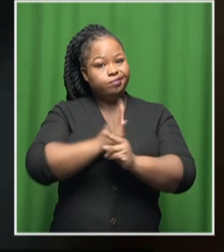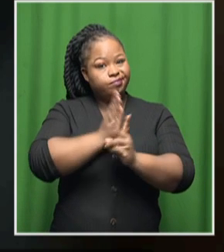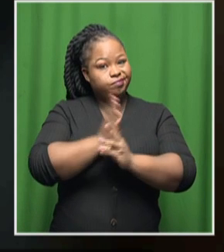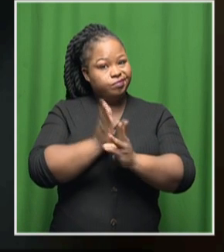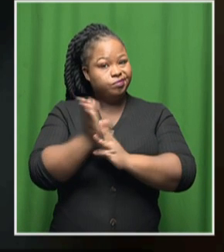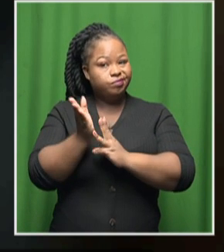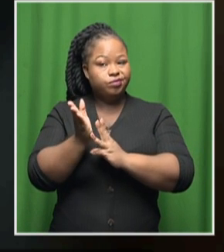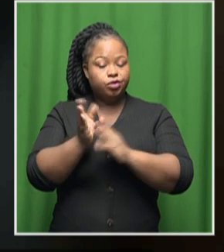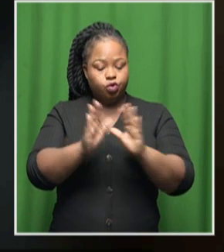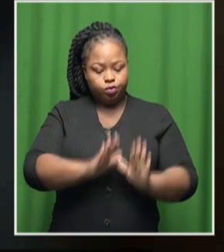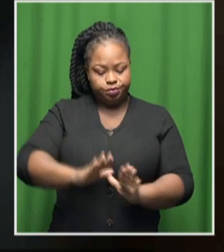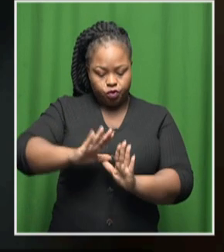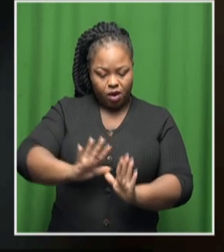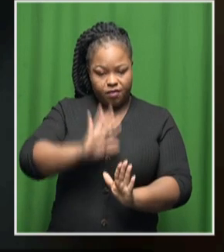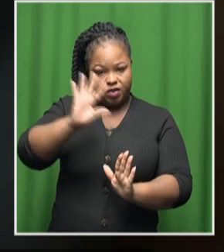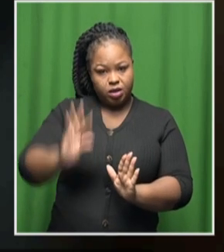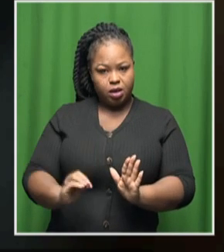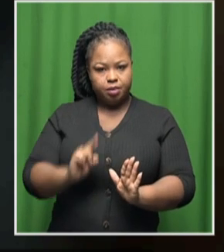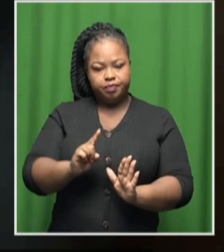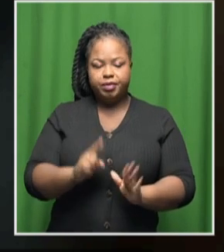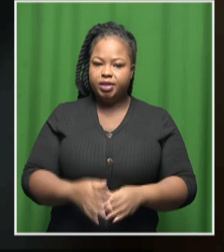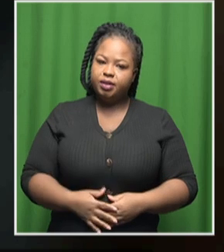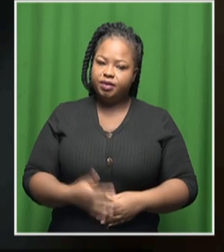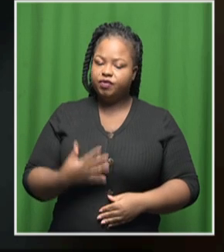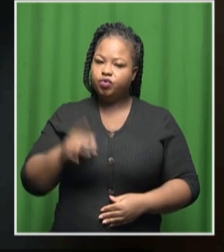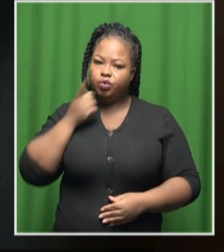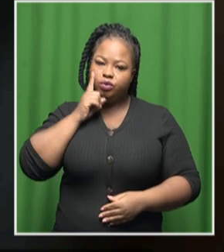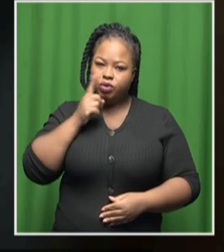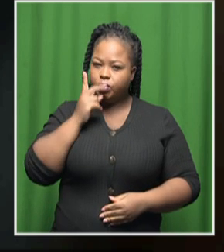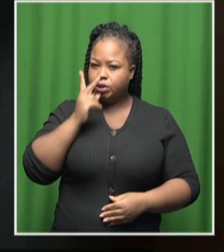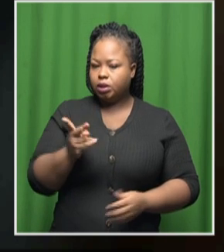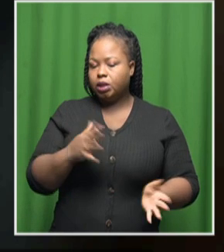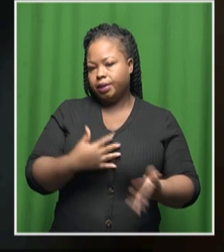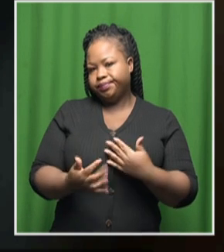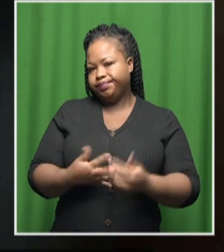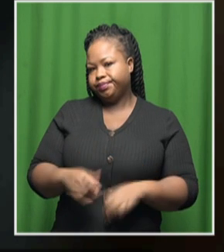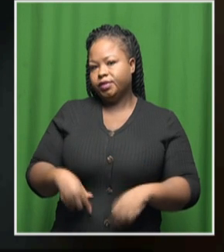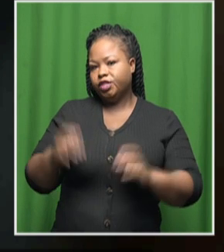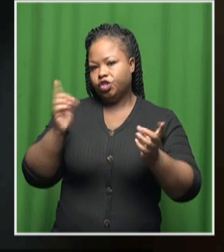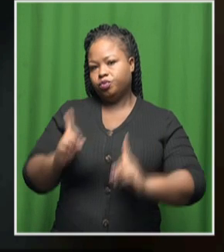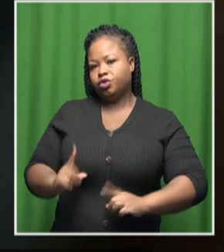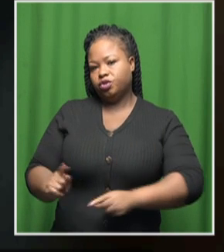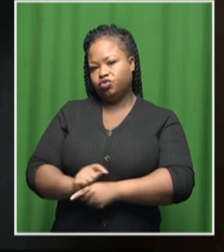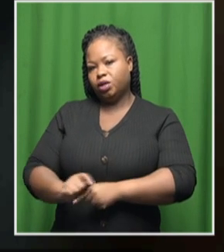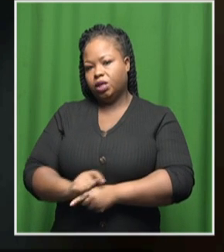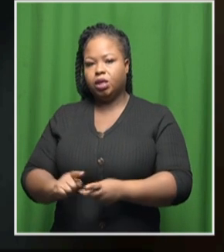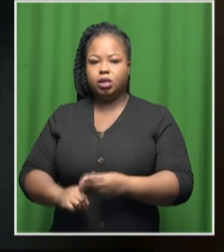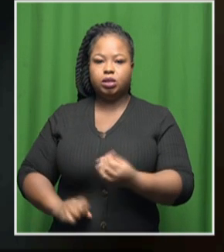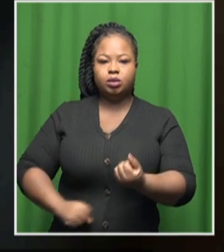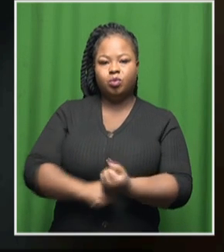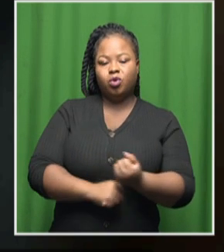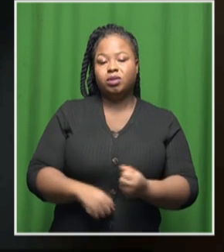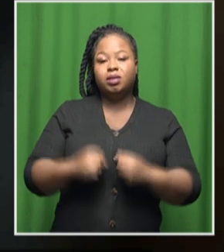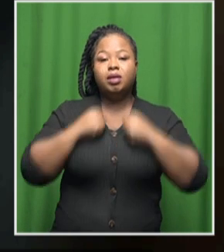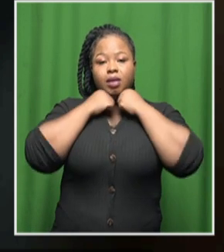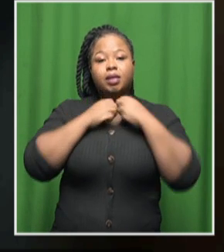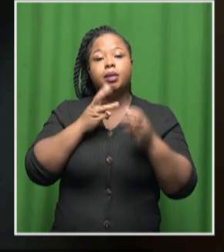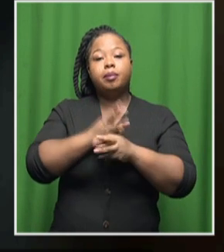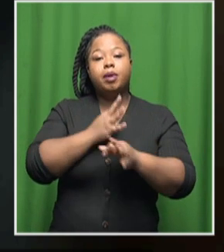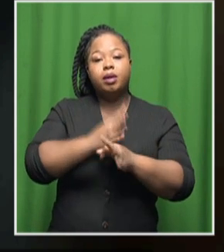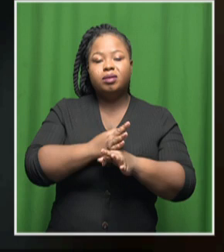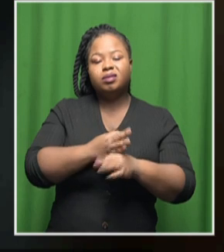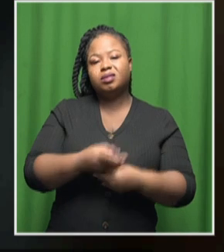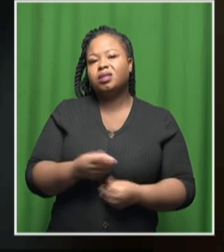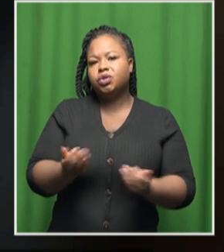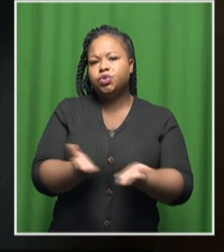well into the continent? And if we're going to be looking at any sort of special training or support that parents and users are going to be needing, even schools